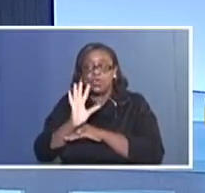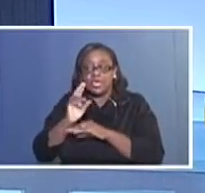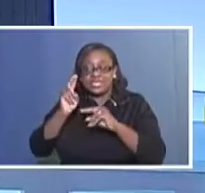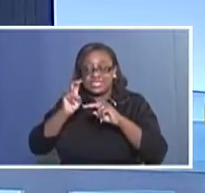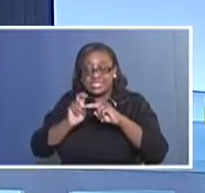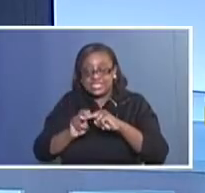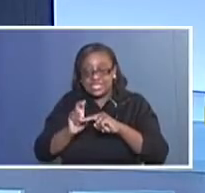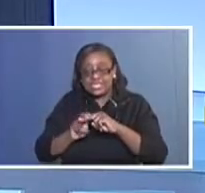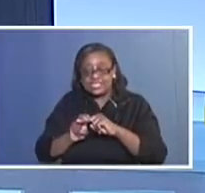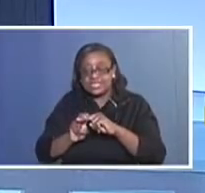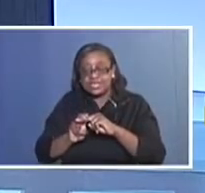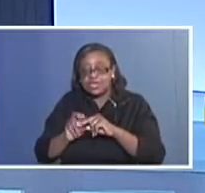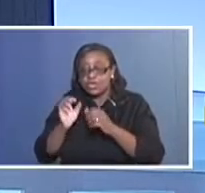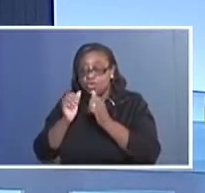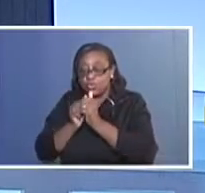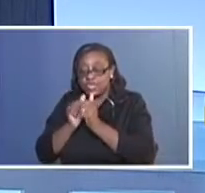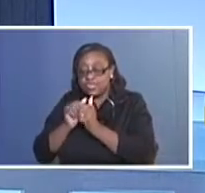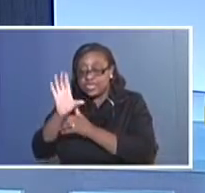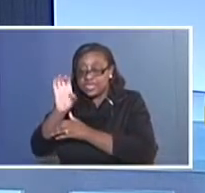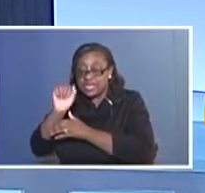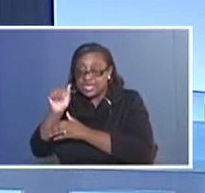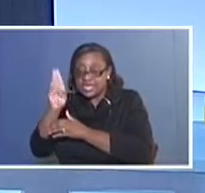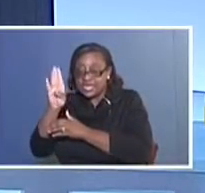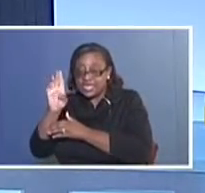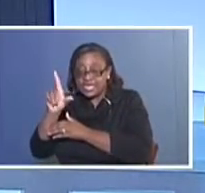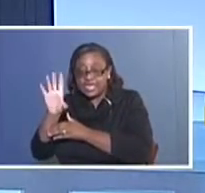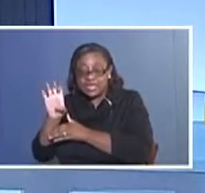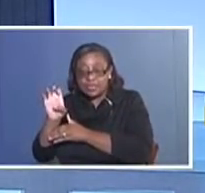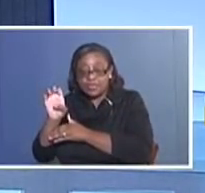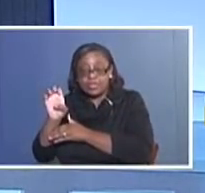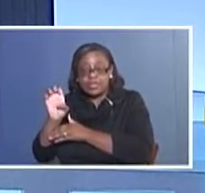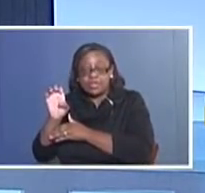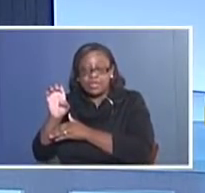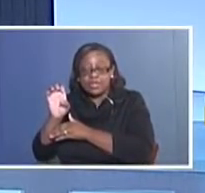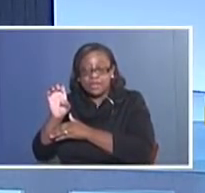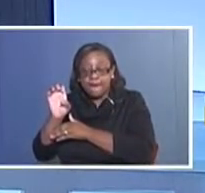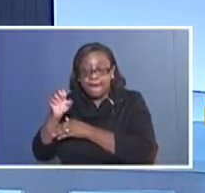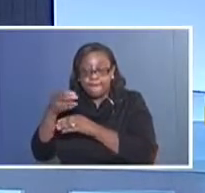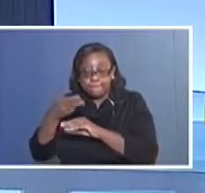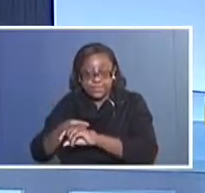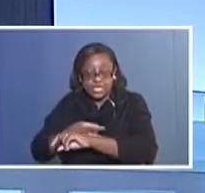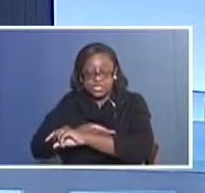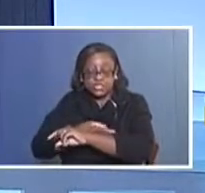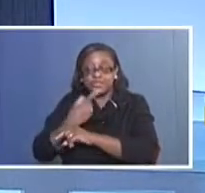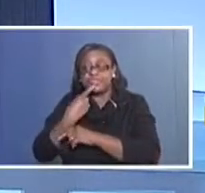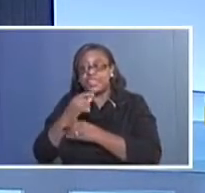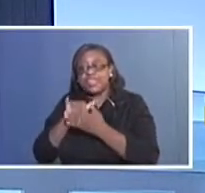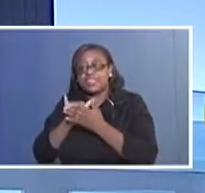within the Marriott Resort Cable Beach as the property is prepared for sale. Pinder